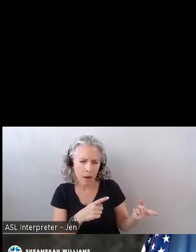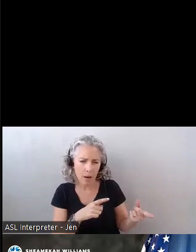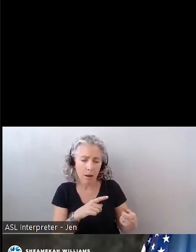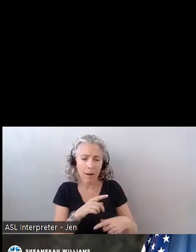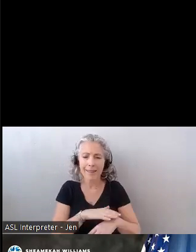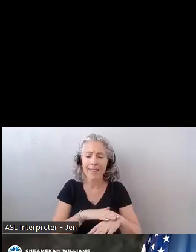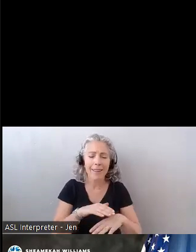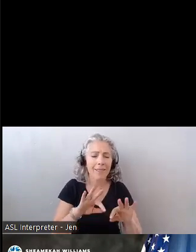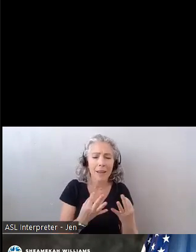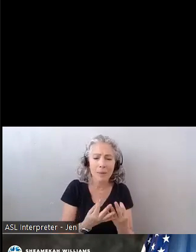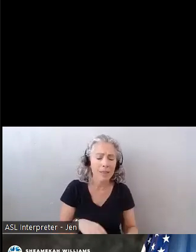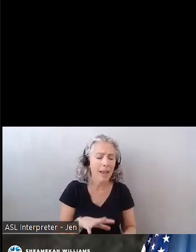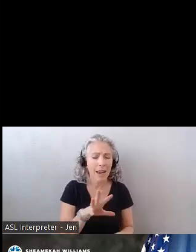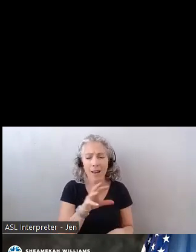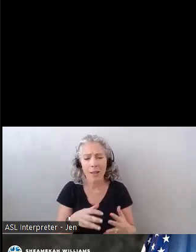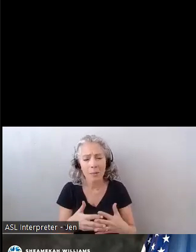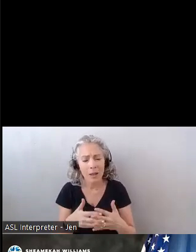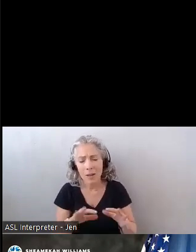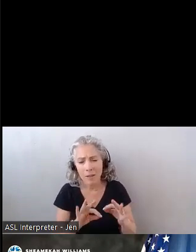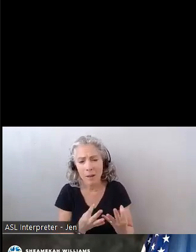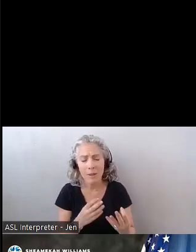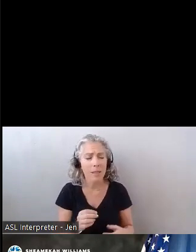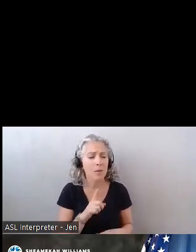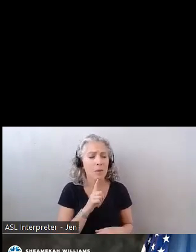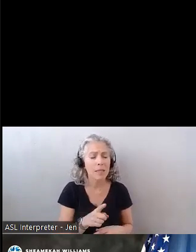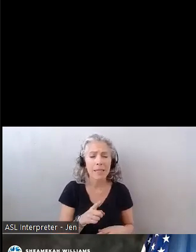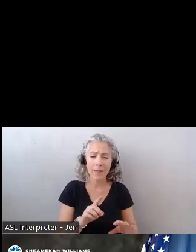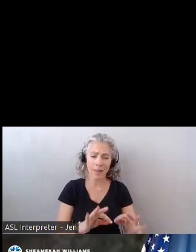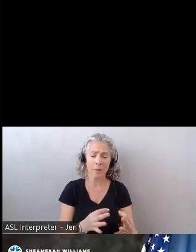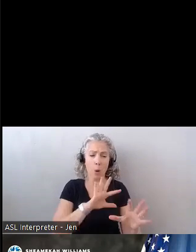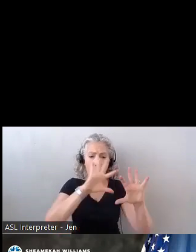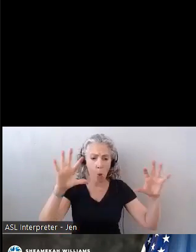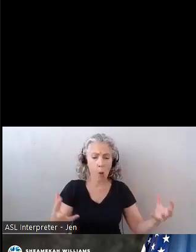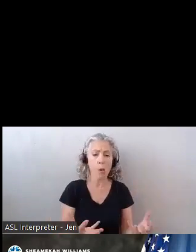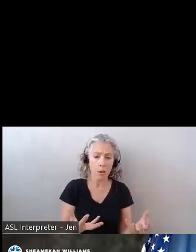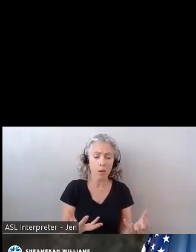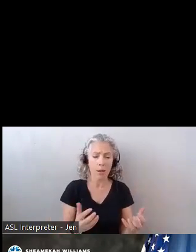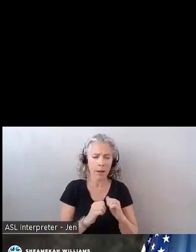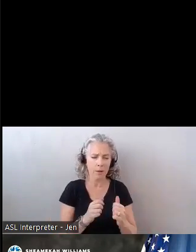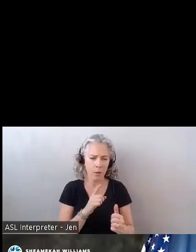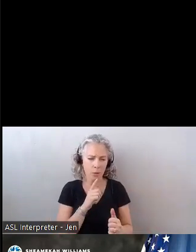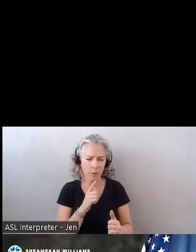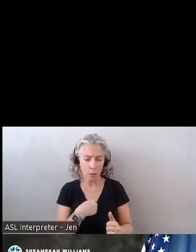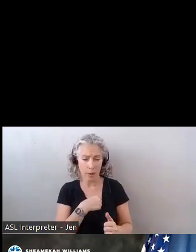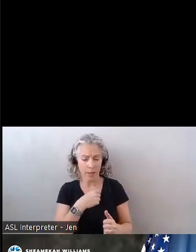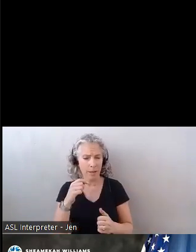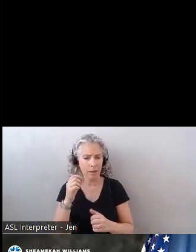we're talking about African-American families, and really looking at families as a whole, and how do we really create an